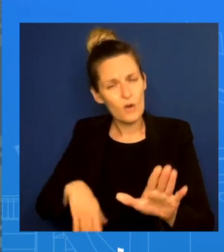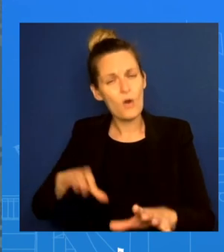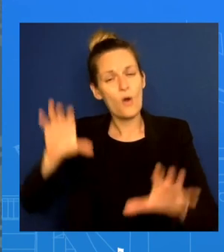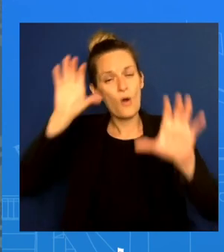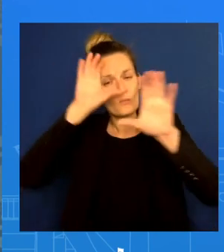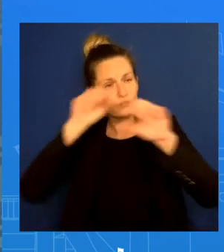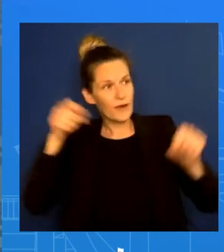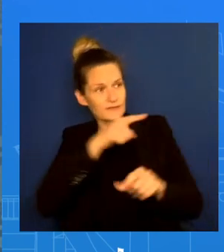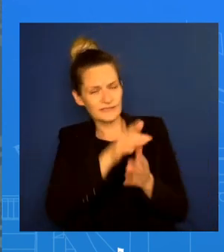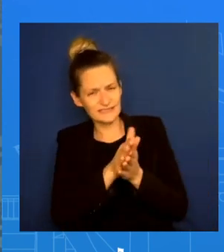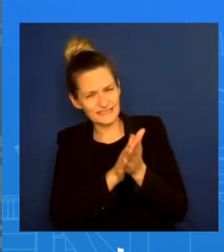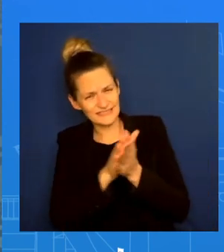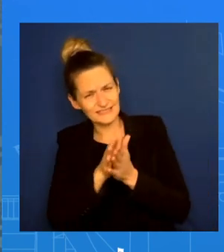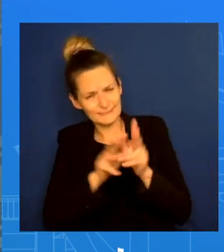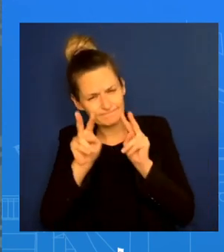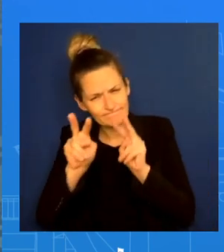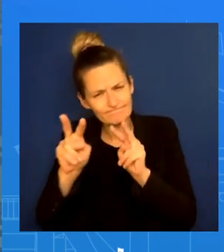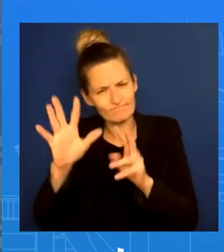about.